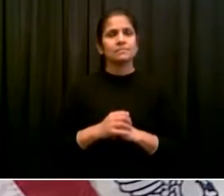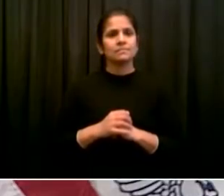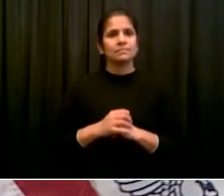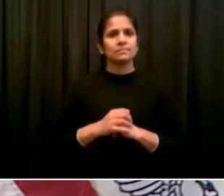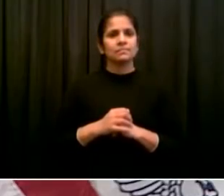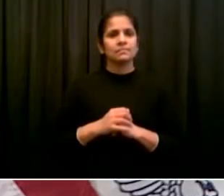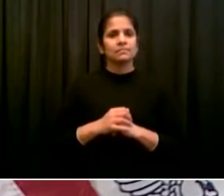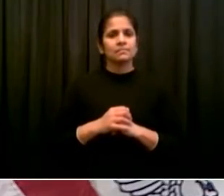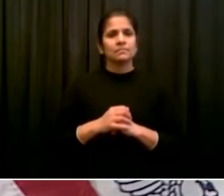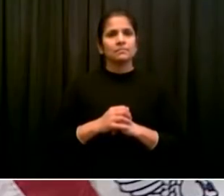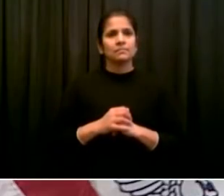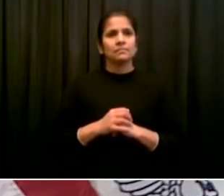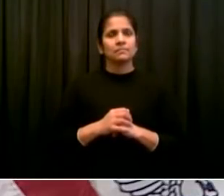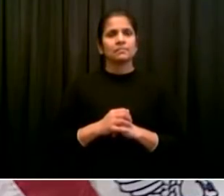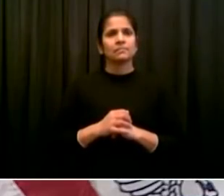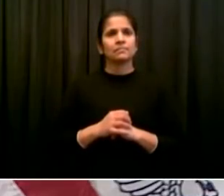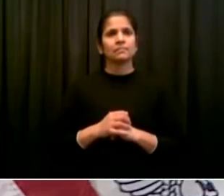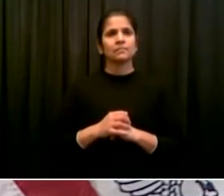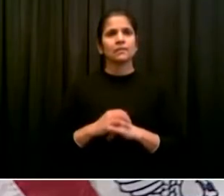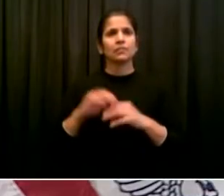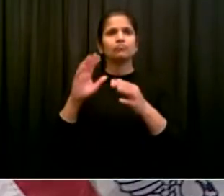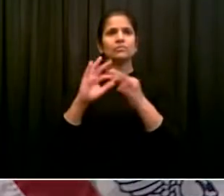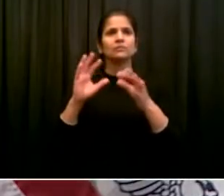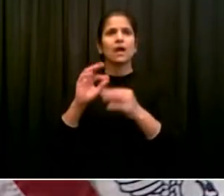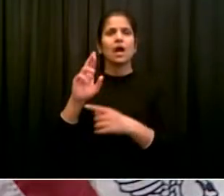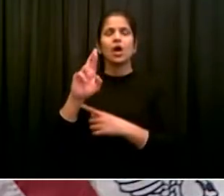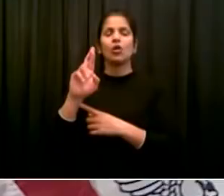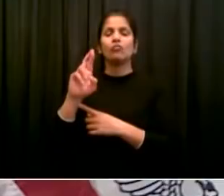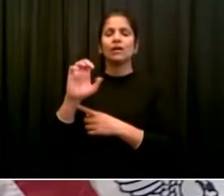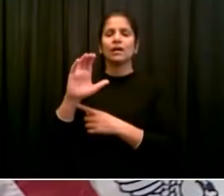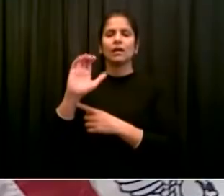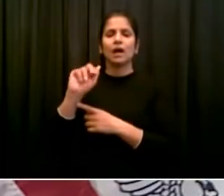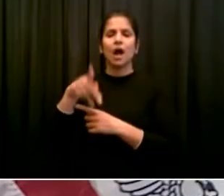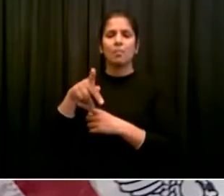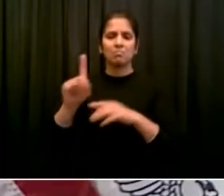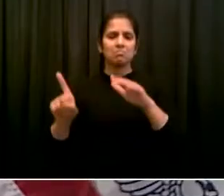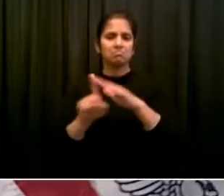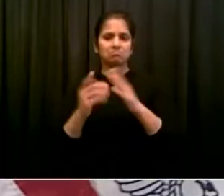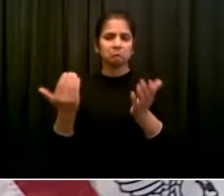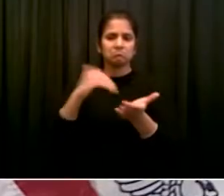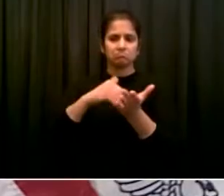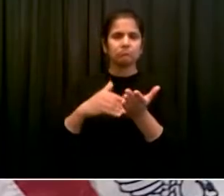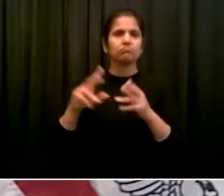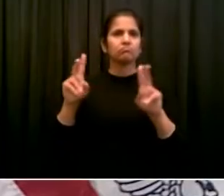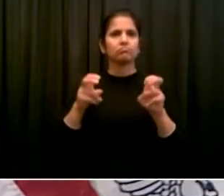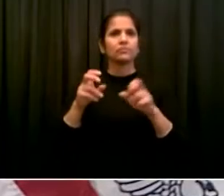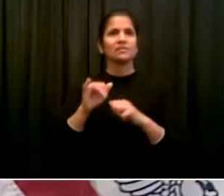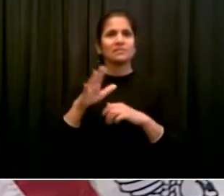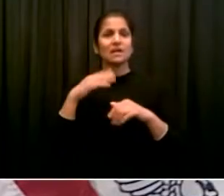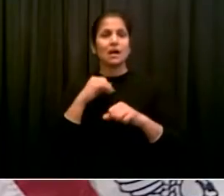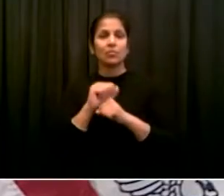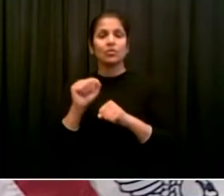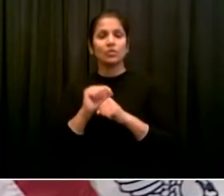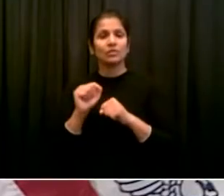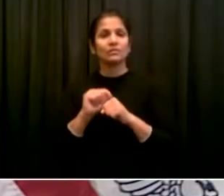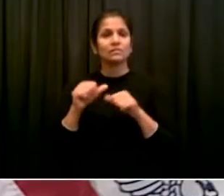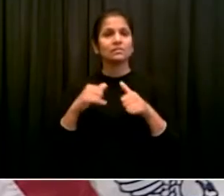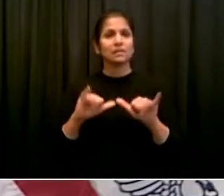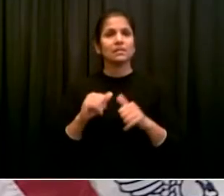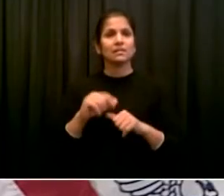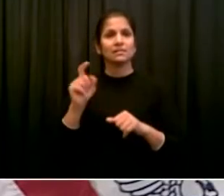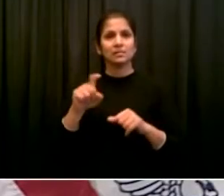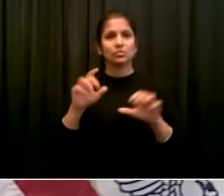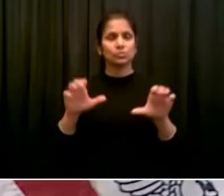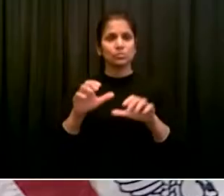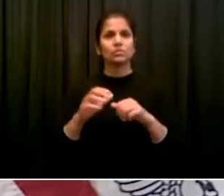efforts that we have done. Acknowledging that much work remains, and we remain so committed to our equity goals in the